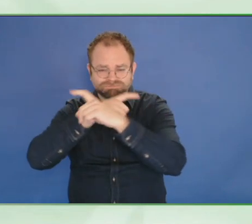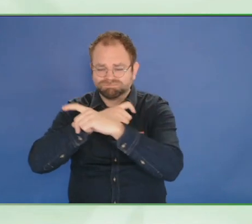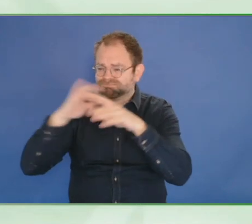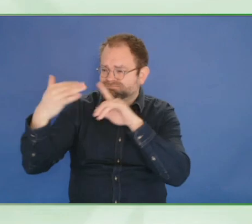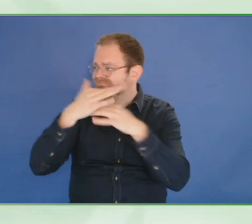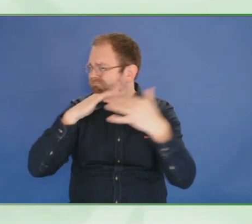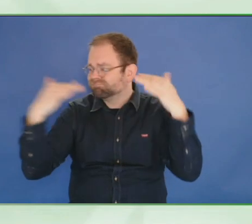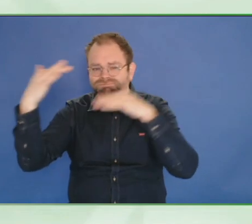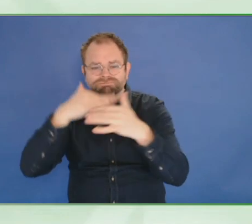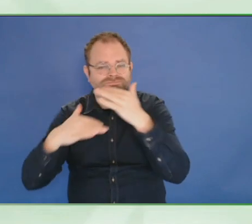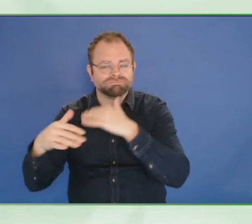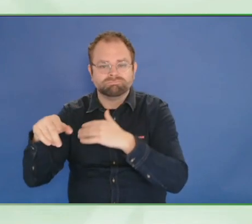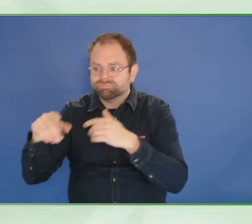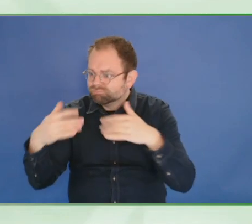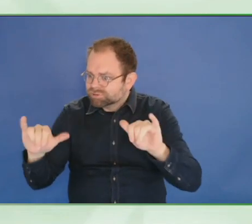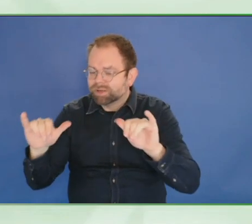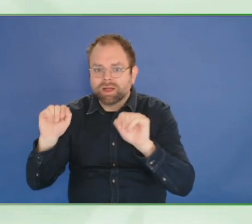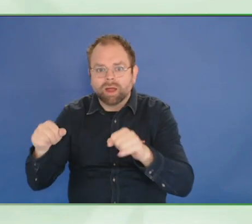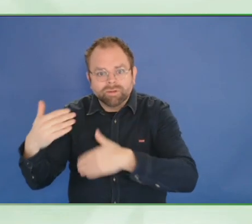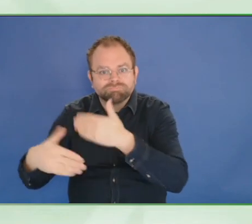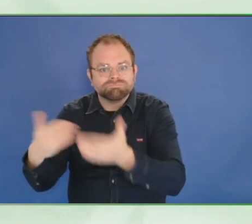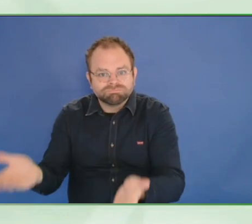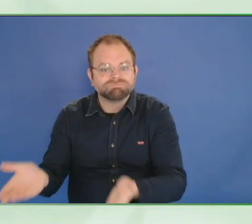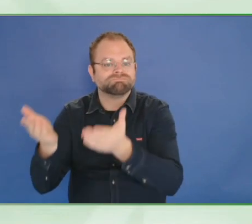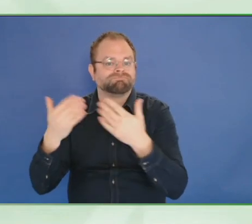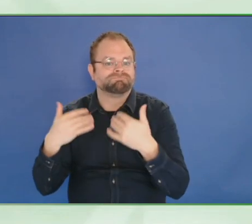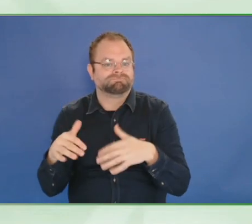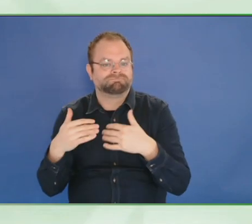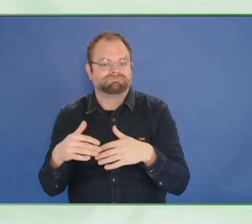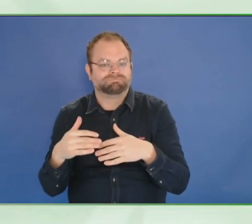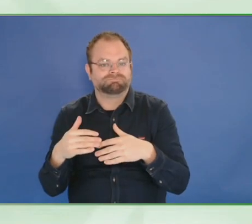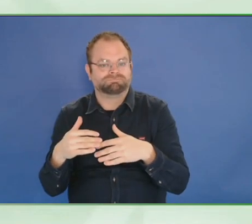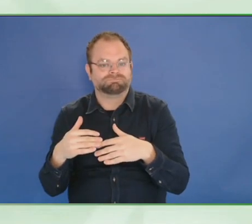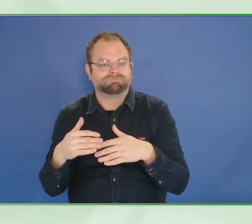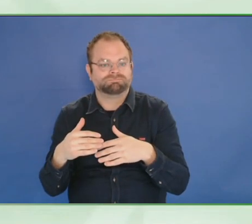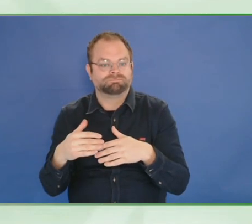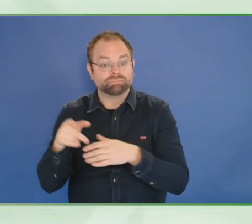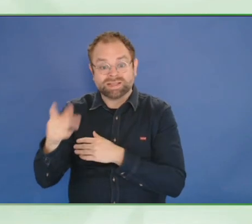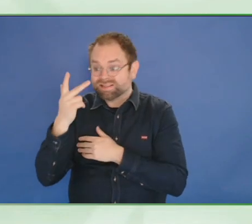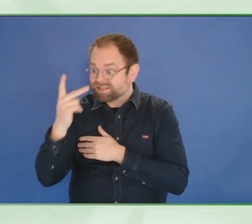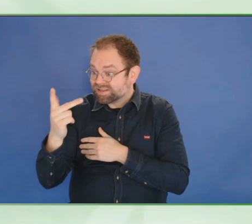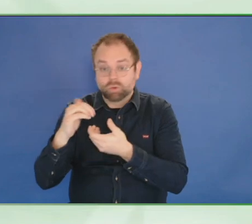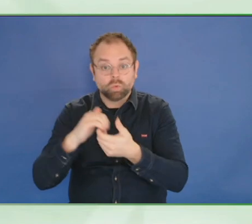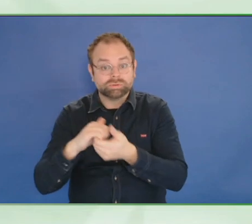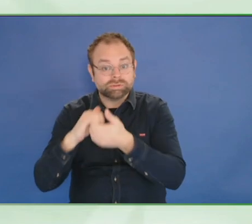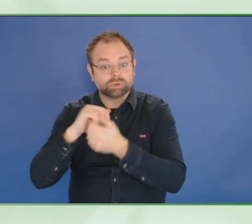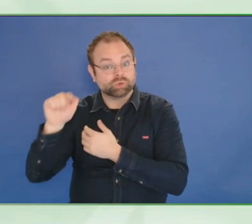these 3 organizations can make the achievements that we're hearing about